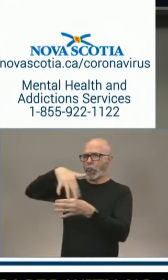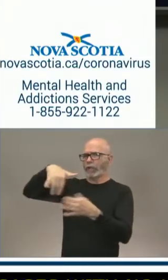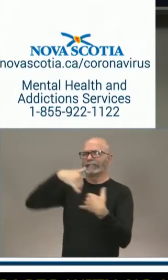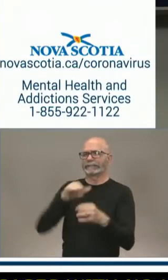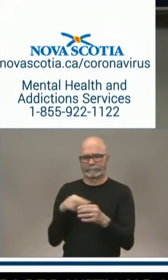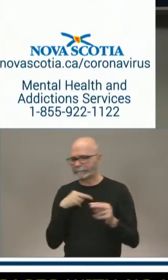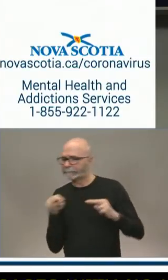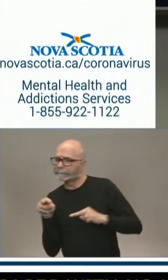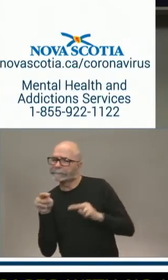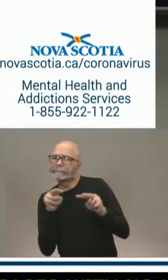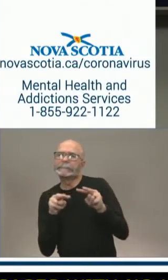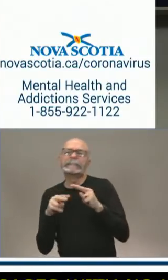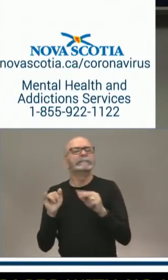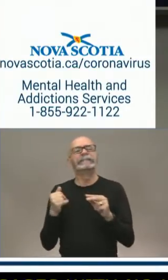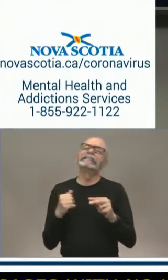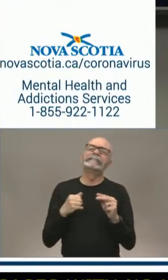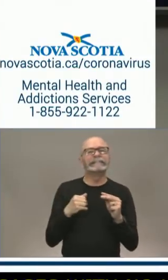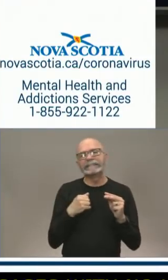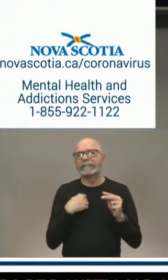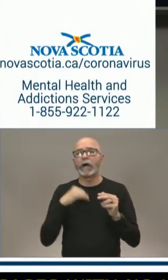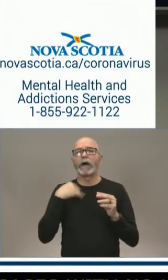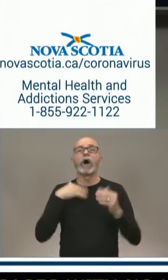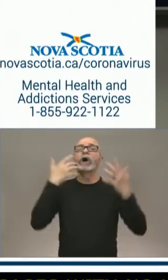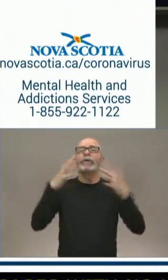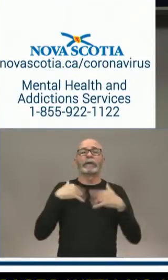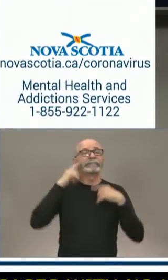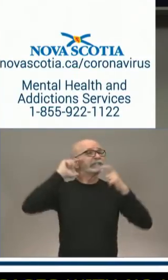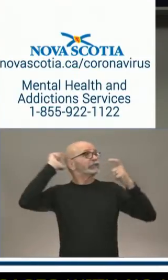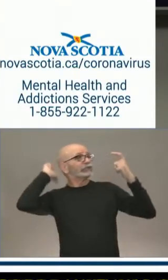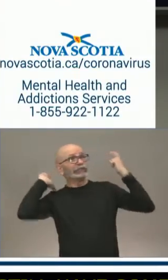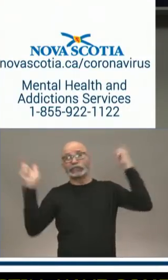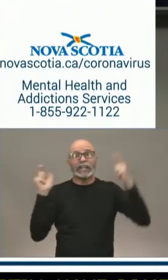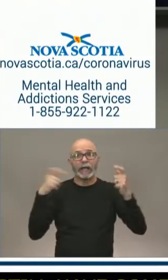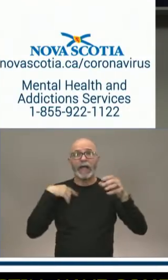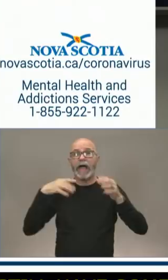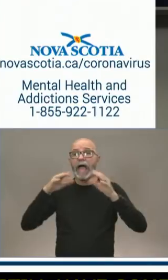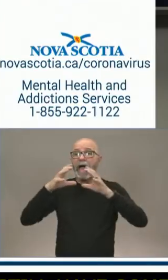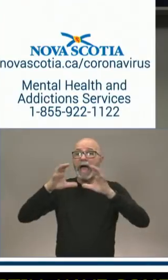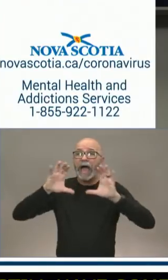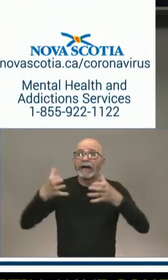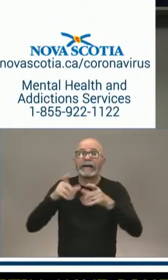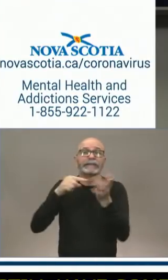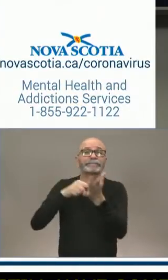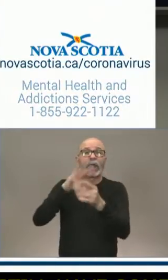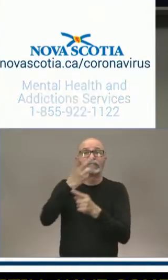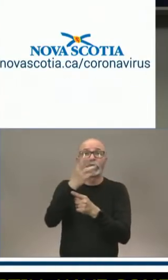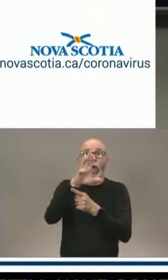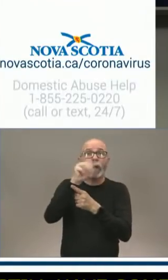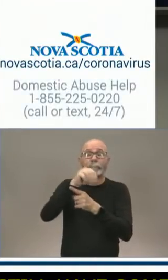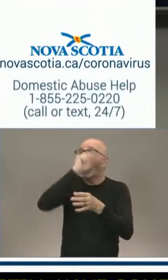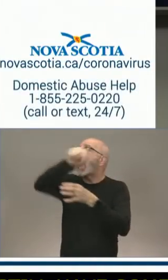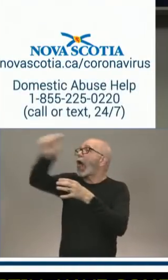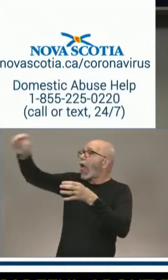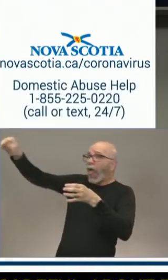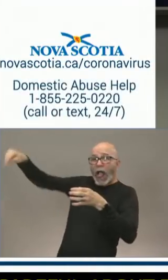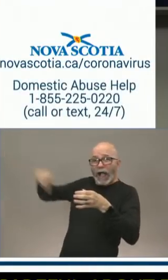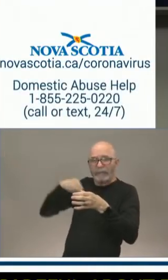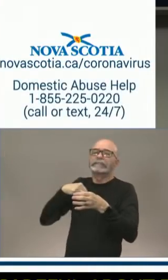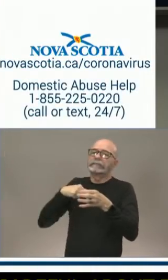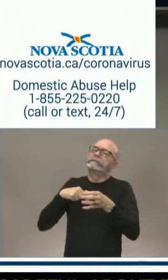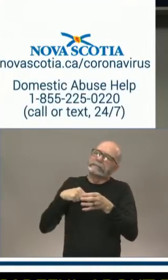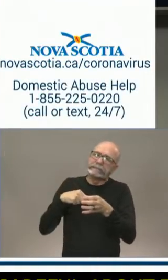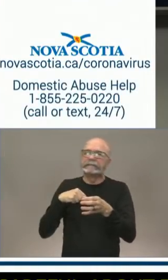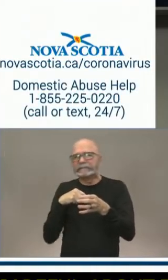large social events, especially in HRM and surrounding communities. That's why in the affected areas of Halifax and